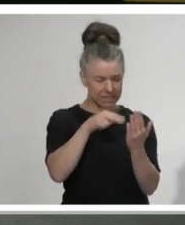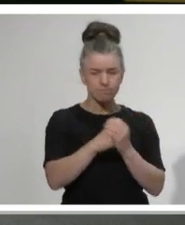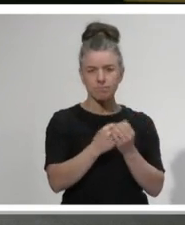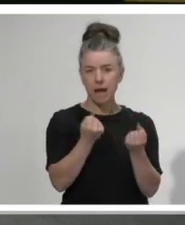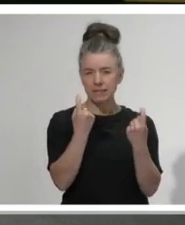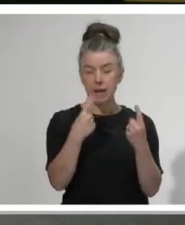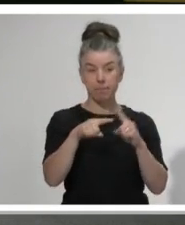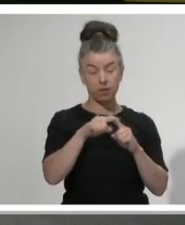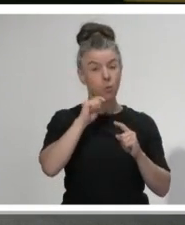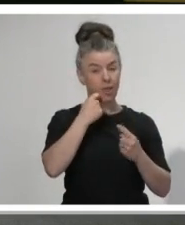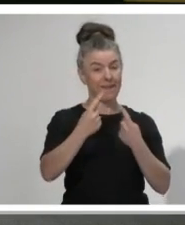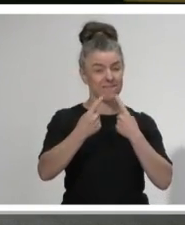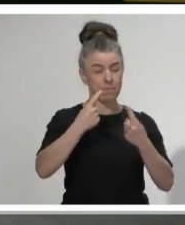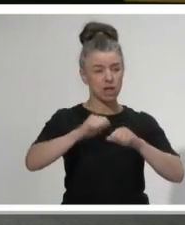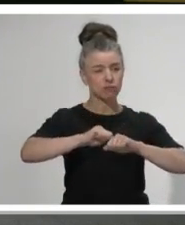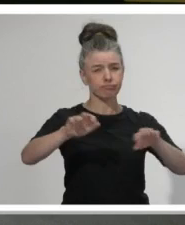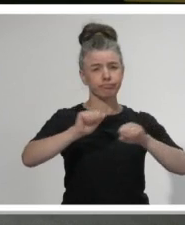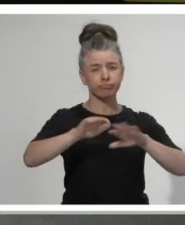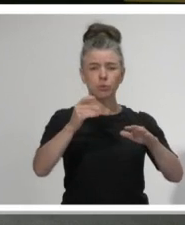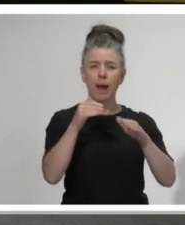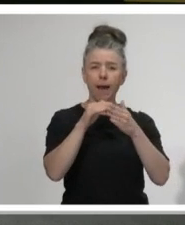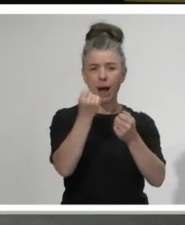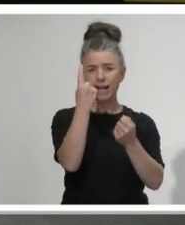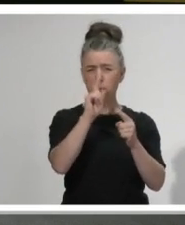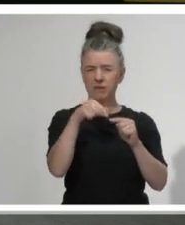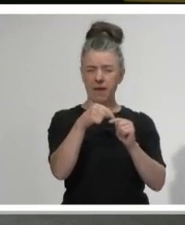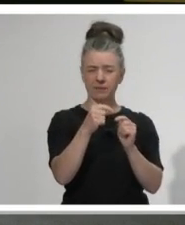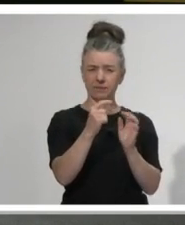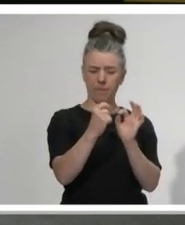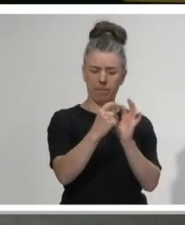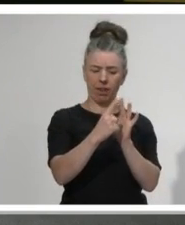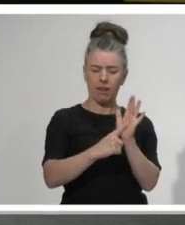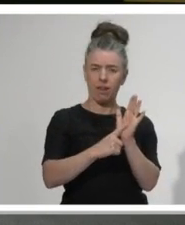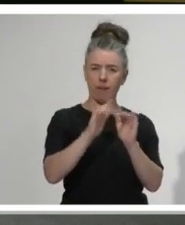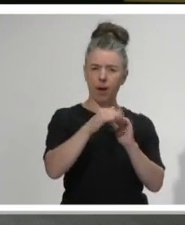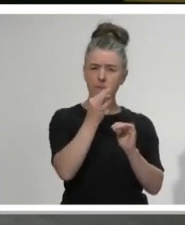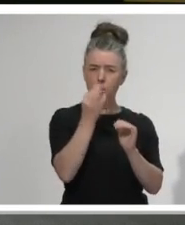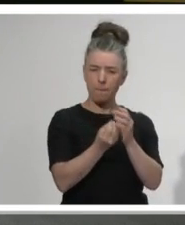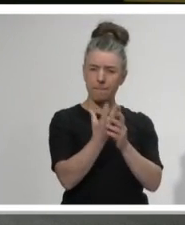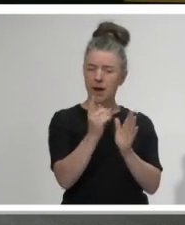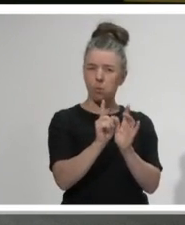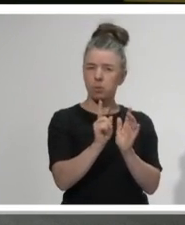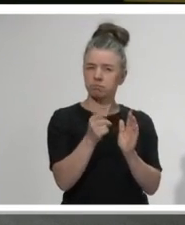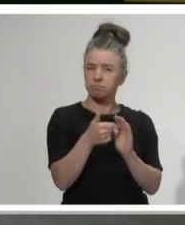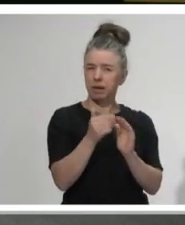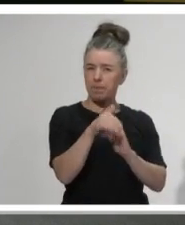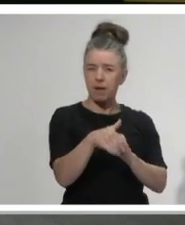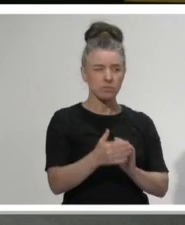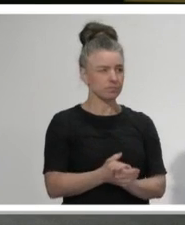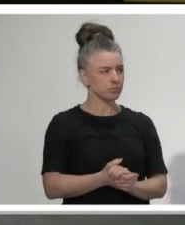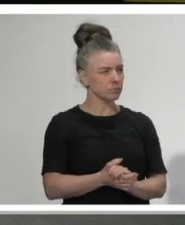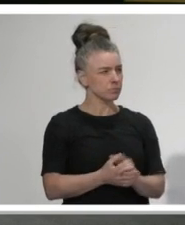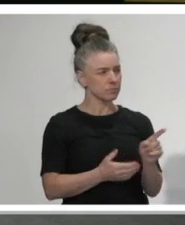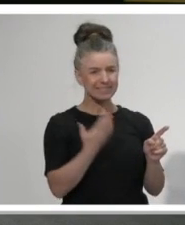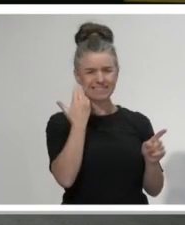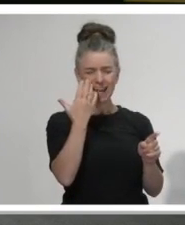it, which will enable people to understand it as much as possible. Sorry, have you seen public polling that puts Labor at 55% at the moment?